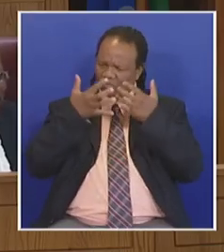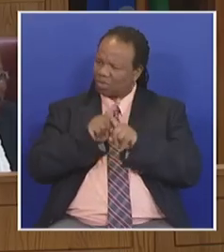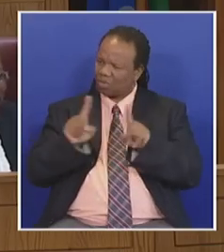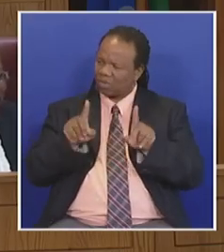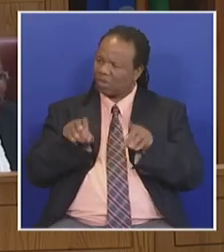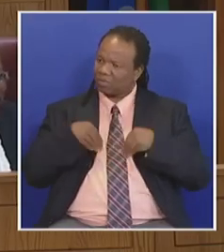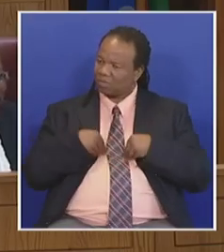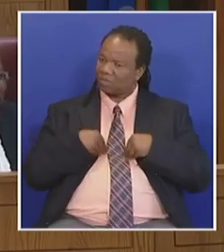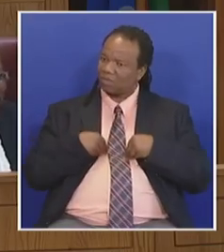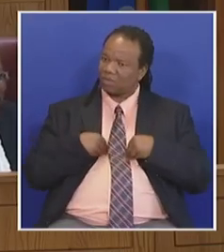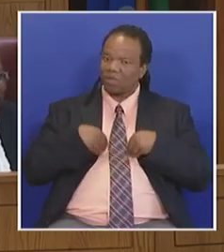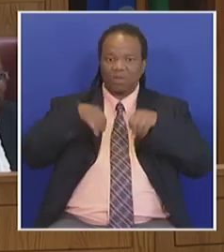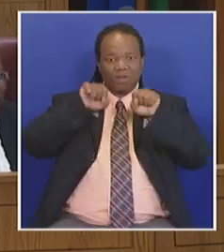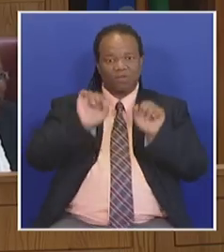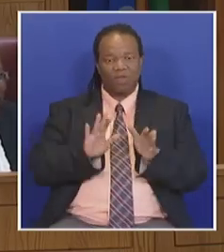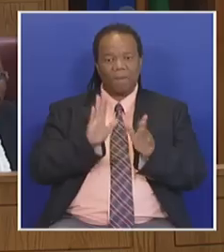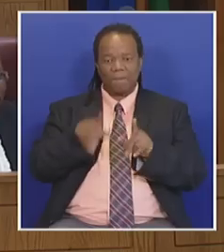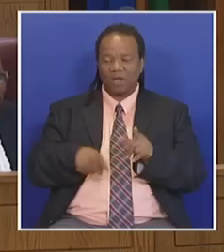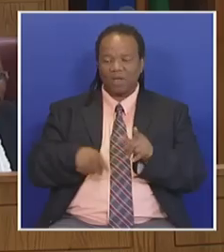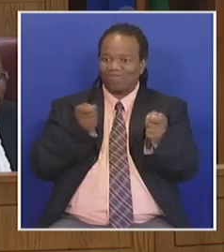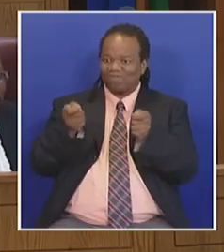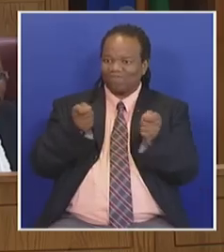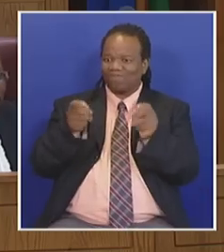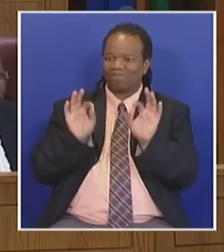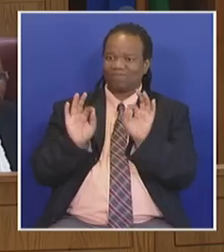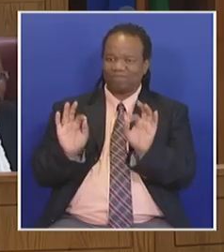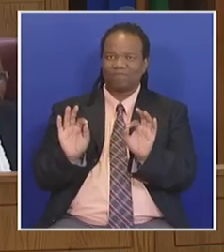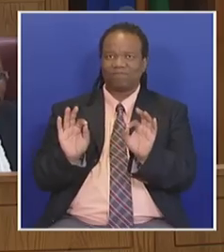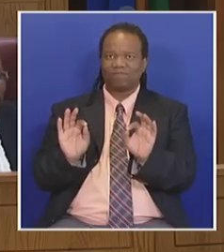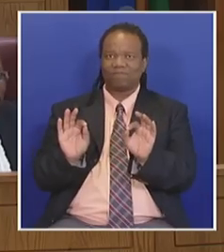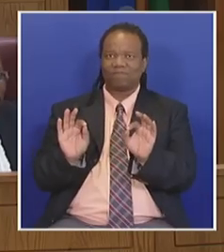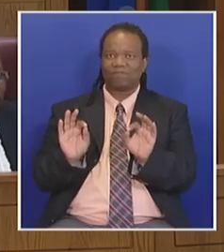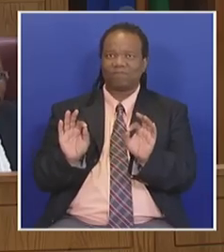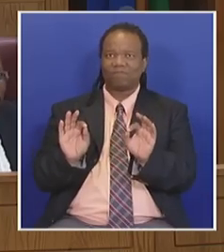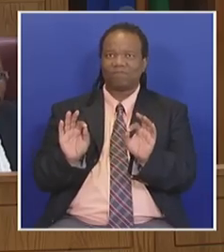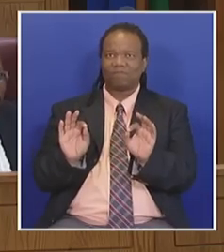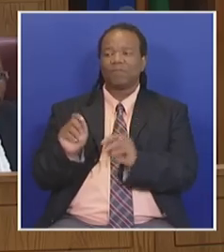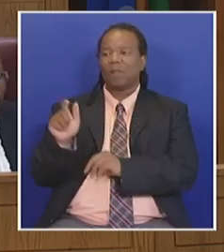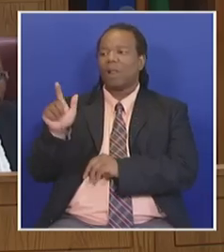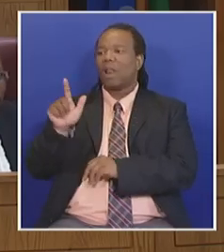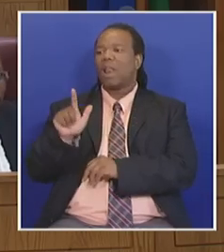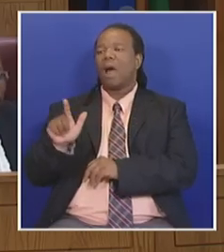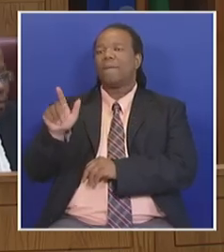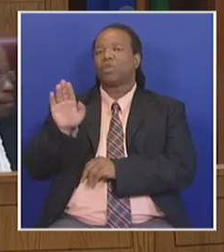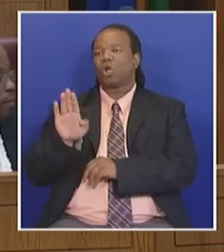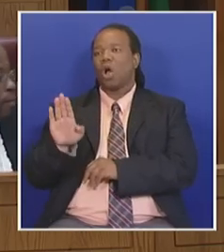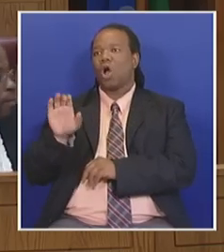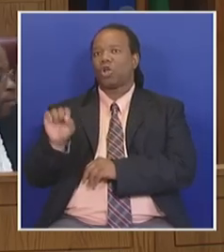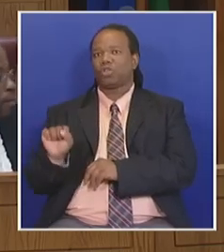head. May I just come back? Honorable Abskachni, the notice you gave was without